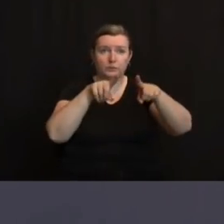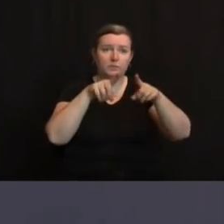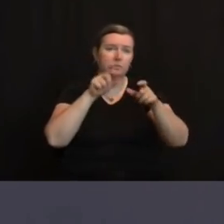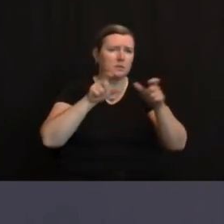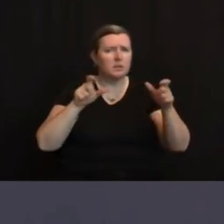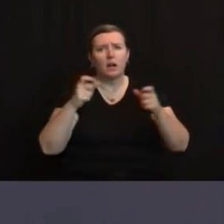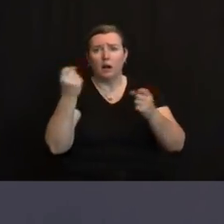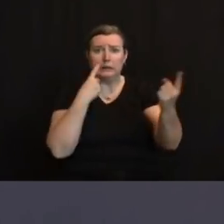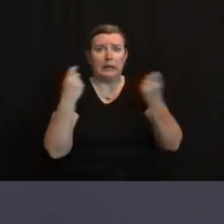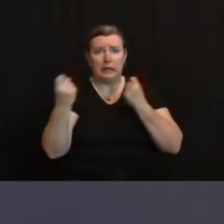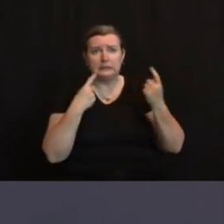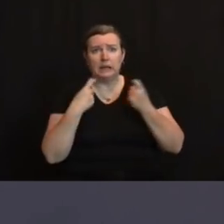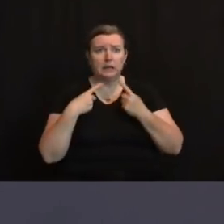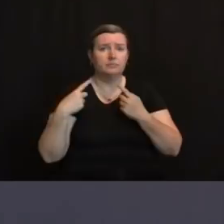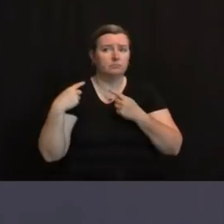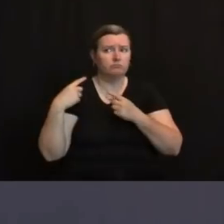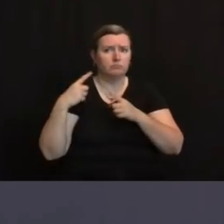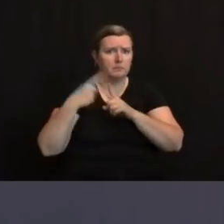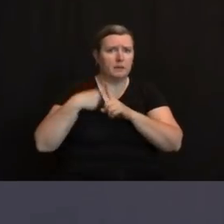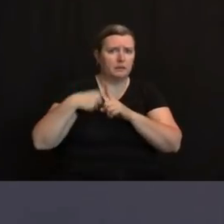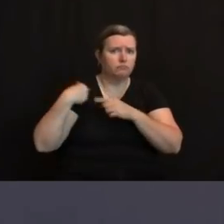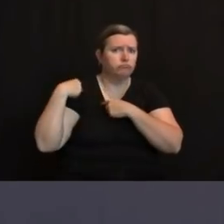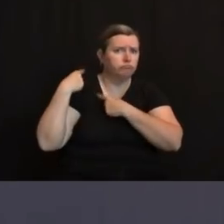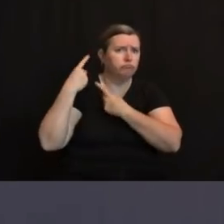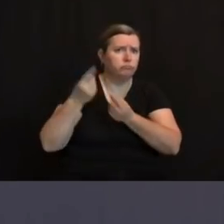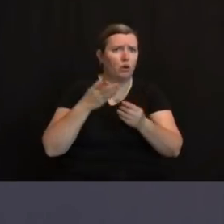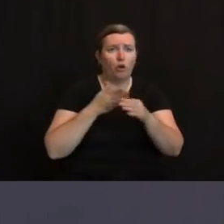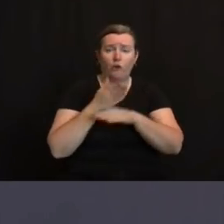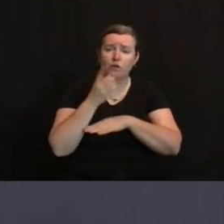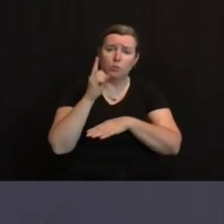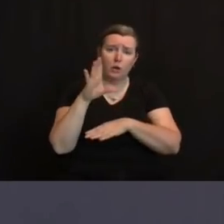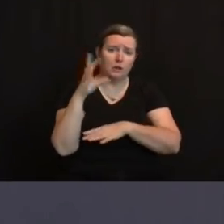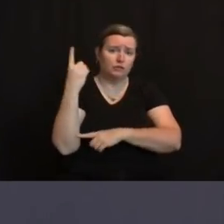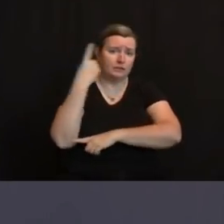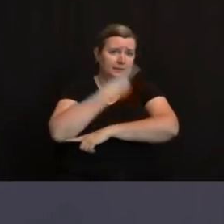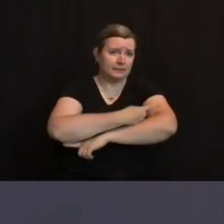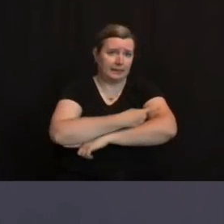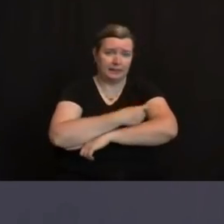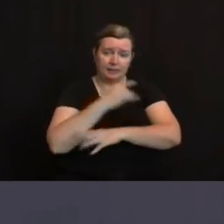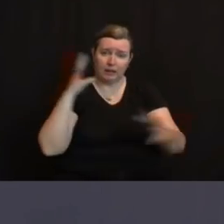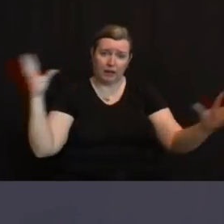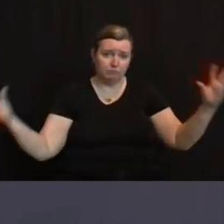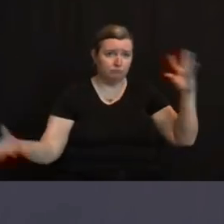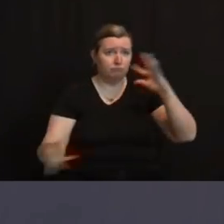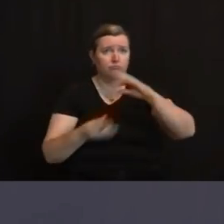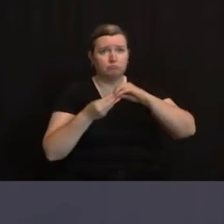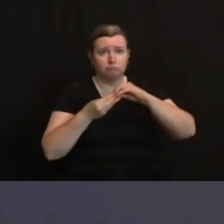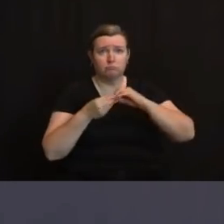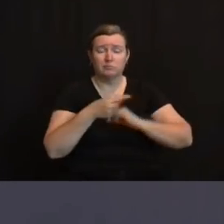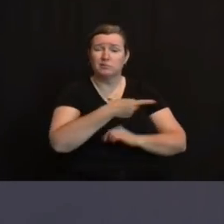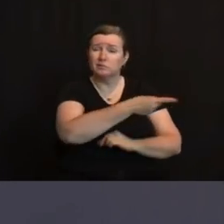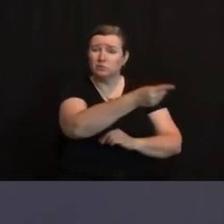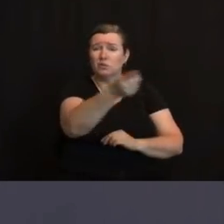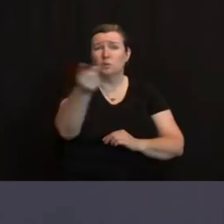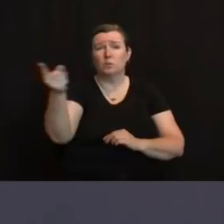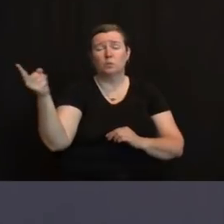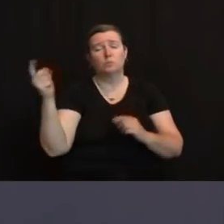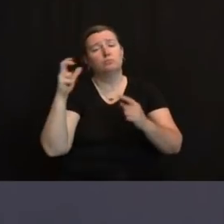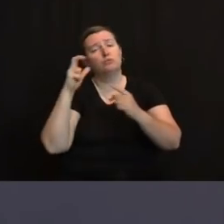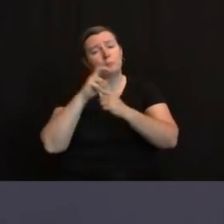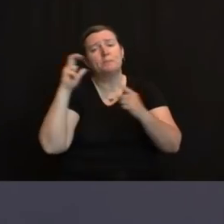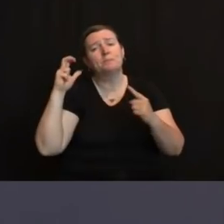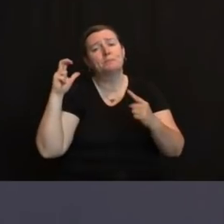past number of months, well over 100 days now, and you've been extraordinary, and you continue to